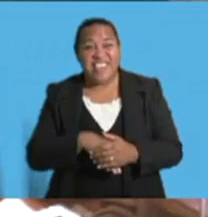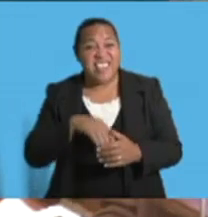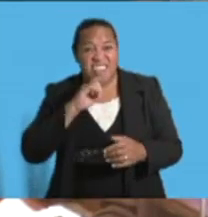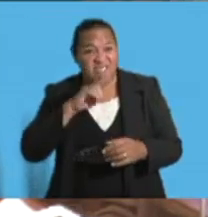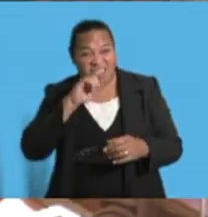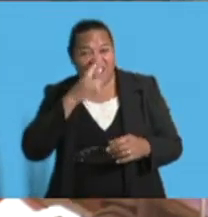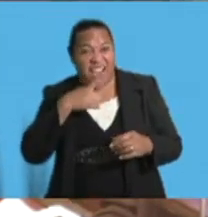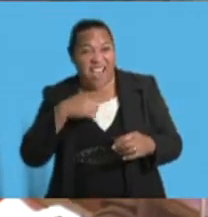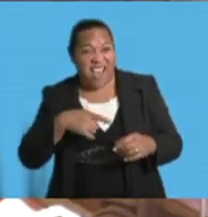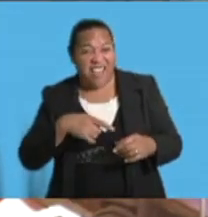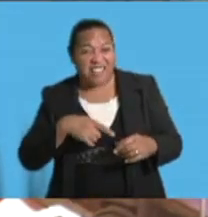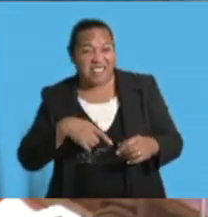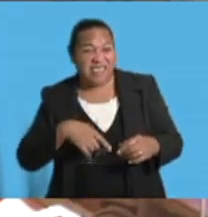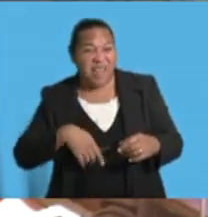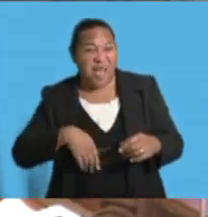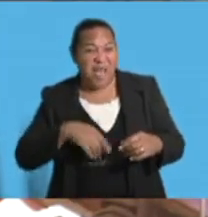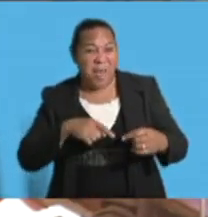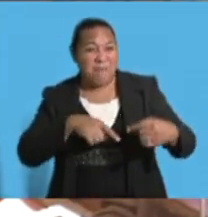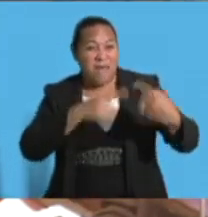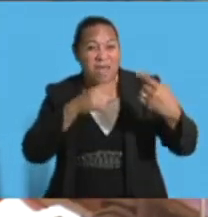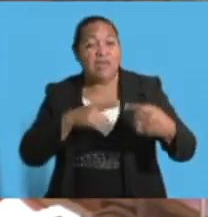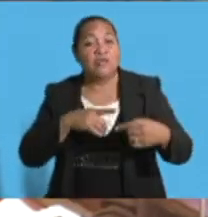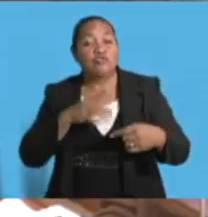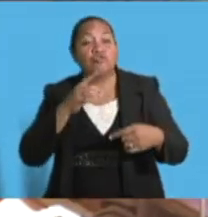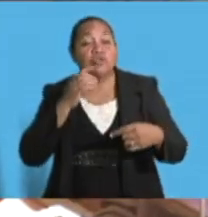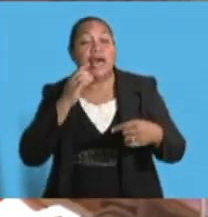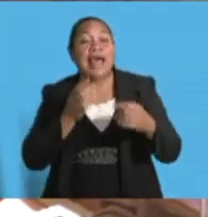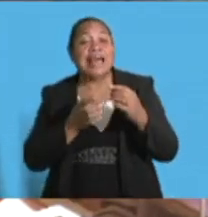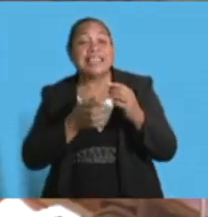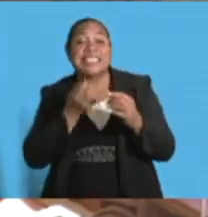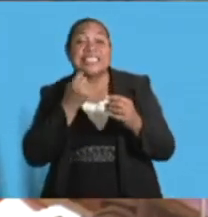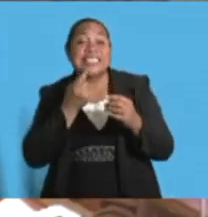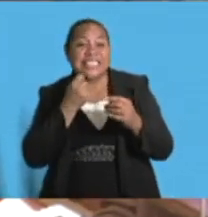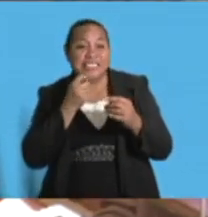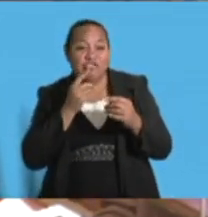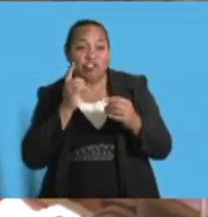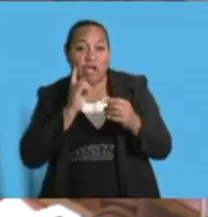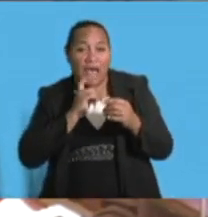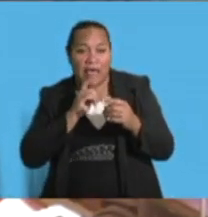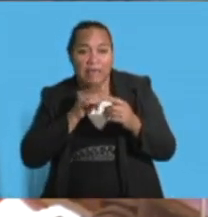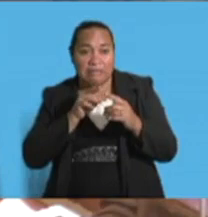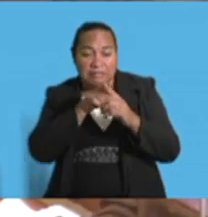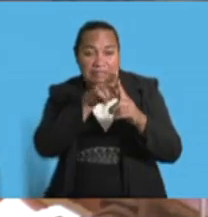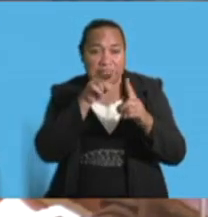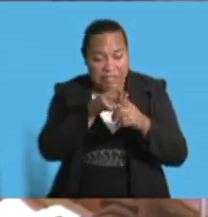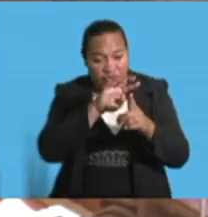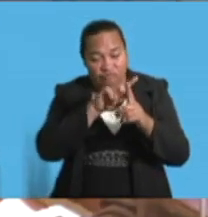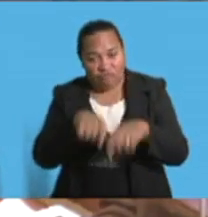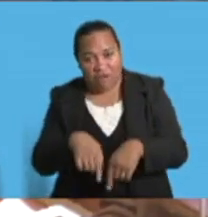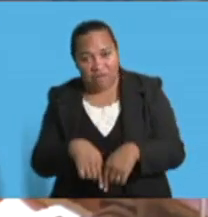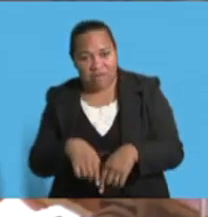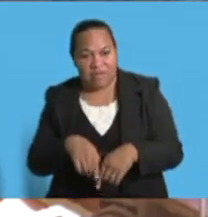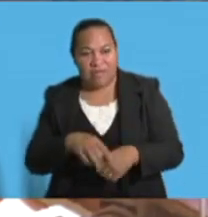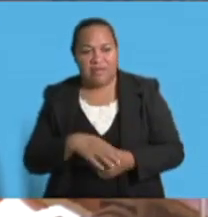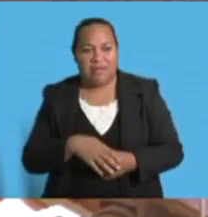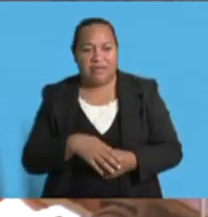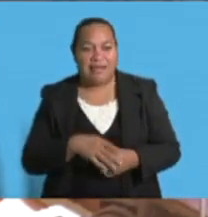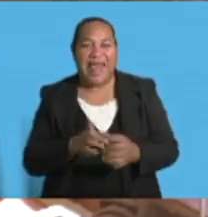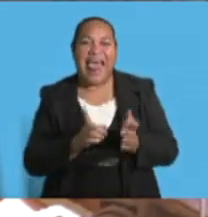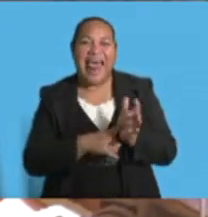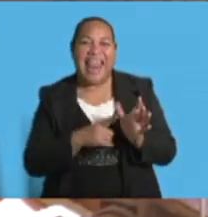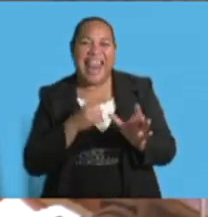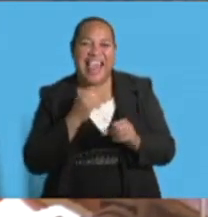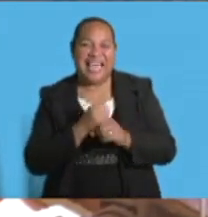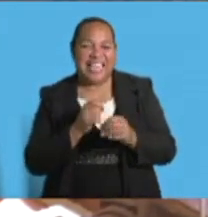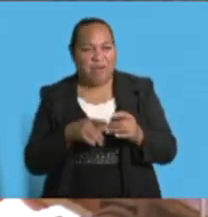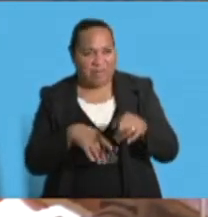the opponent, the technique is to fail the player. When you can't beat the opponent in soccer, fail the player. It's called Langi Maro. This is what they are